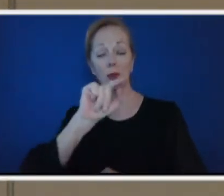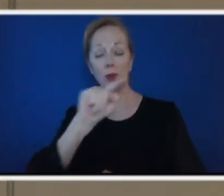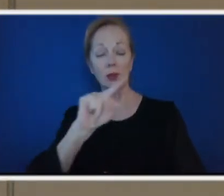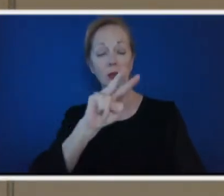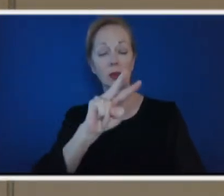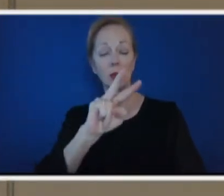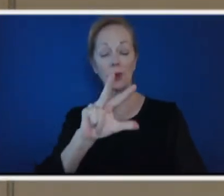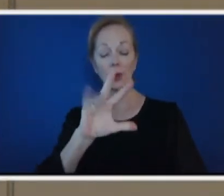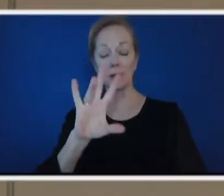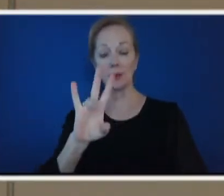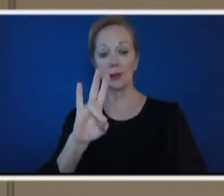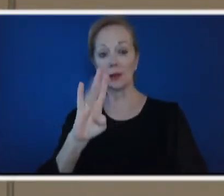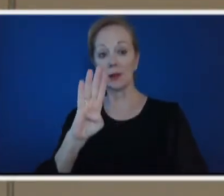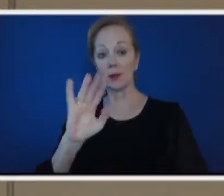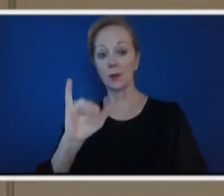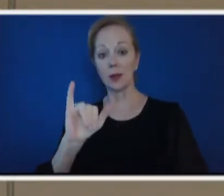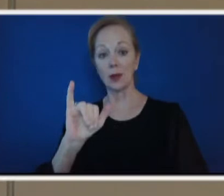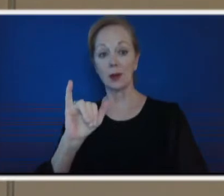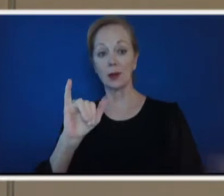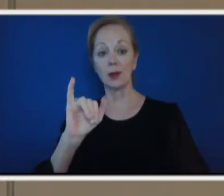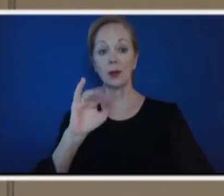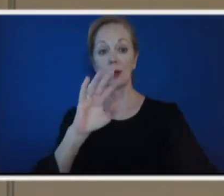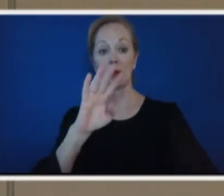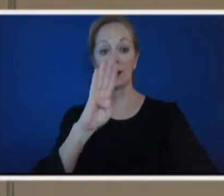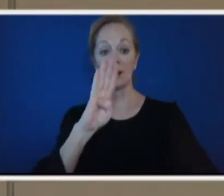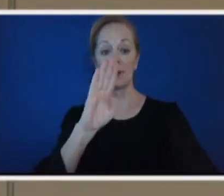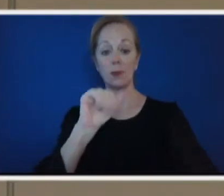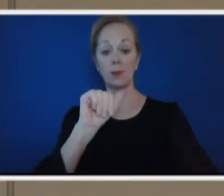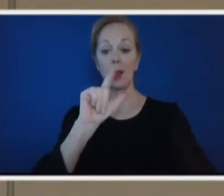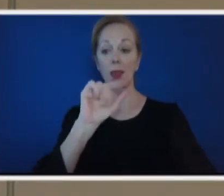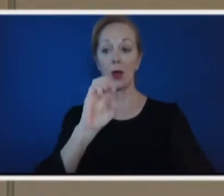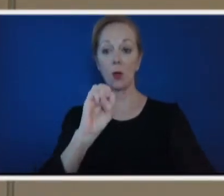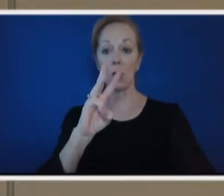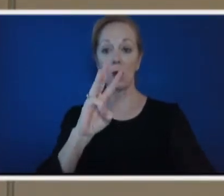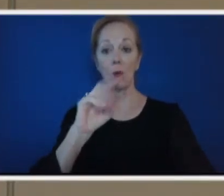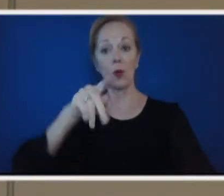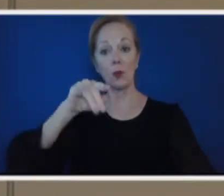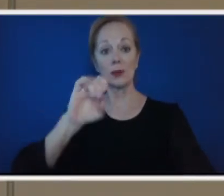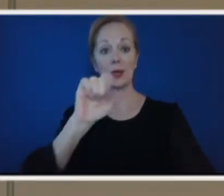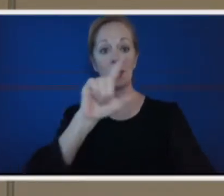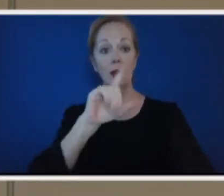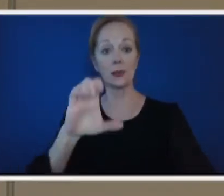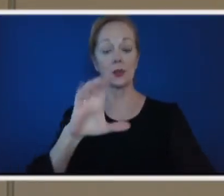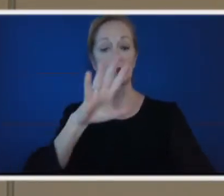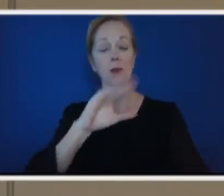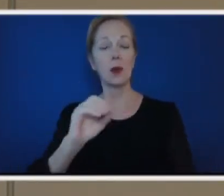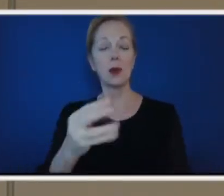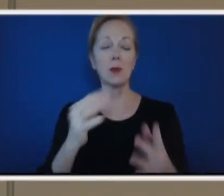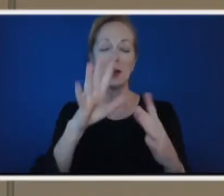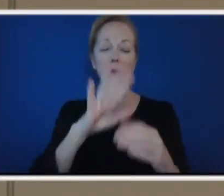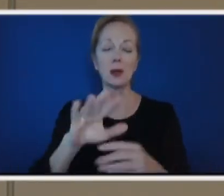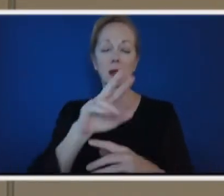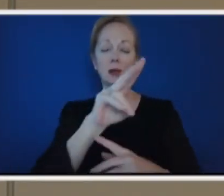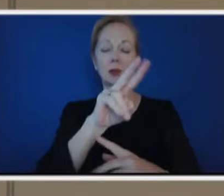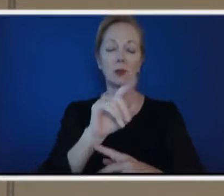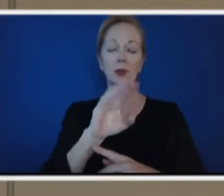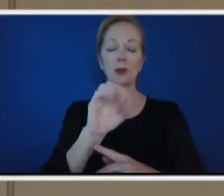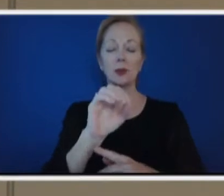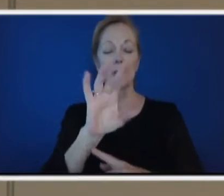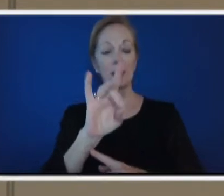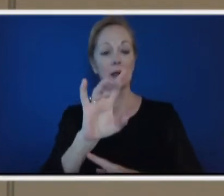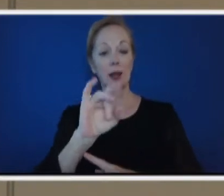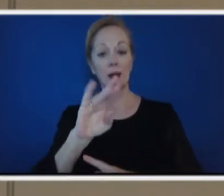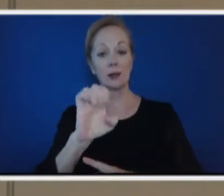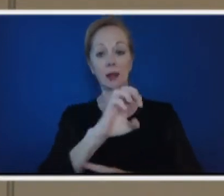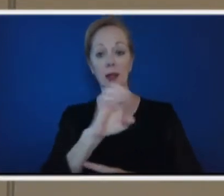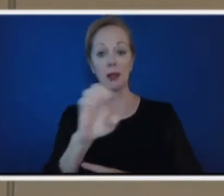2021-237 by Ballo Properties LLC on approximately 2.08 acres located on the east